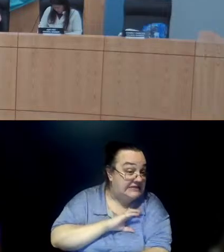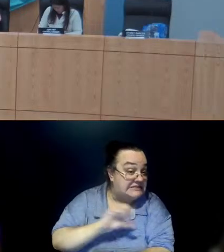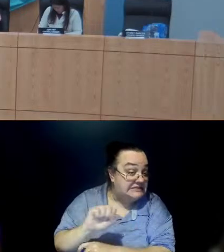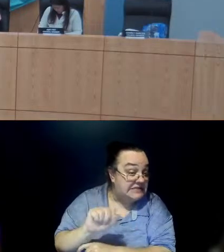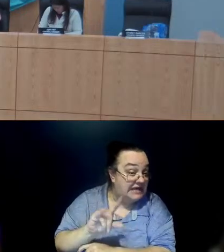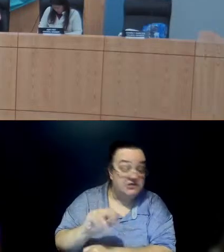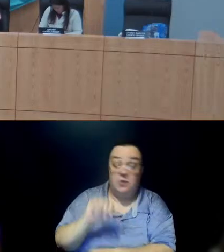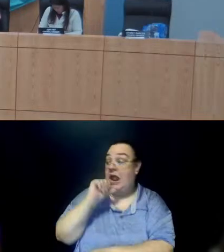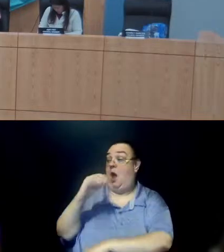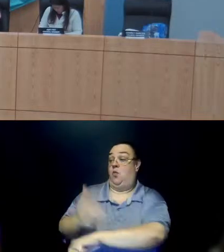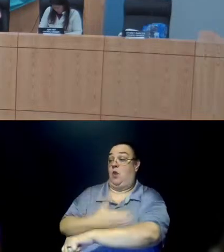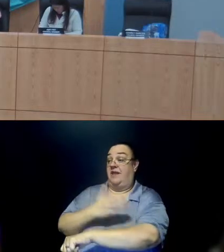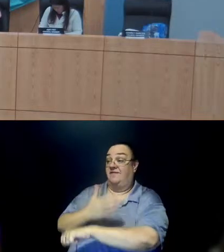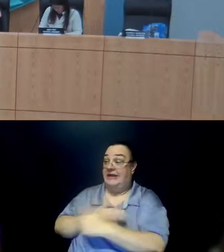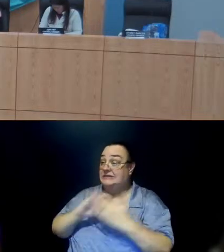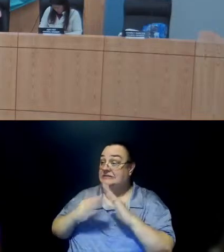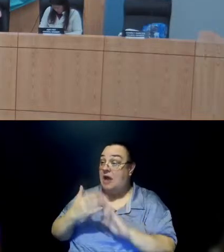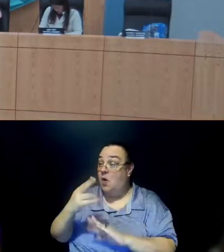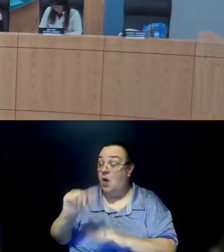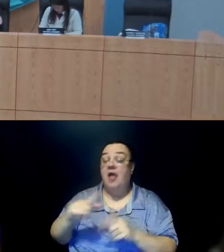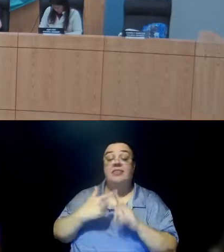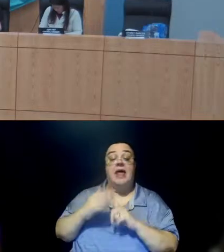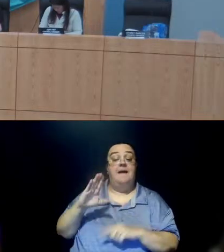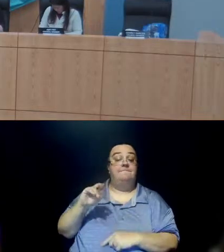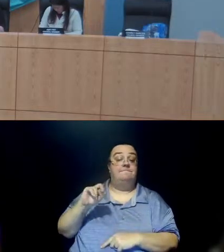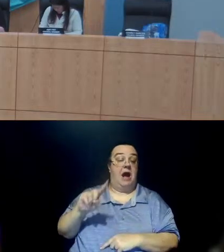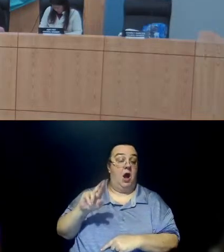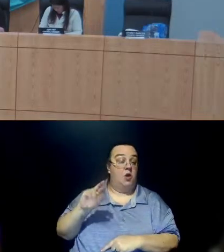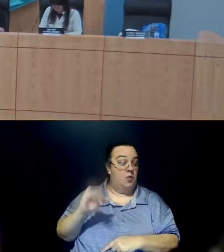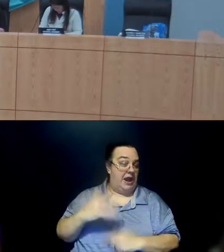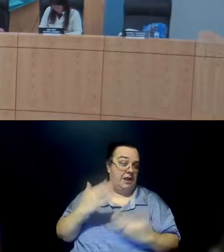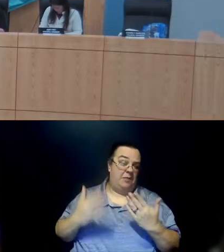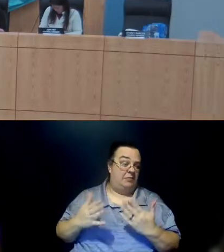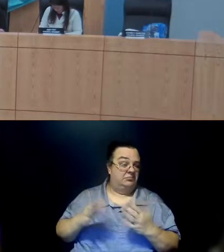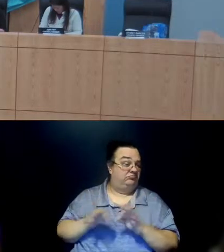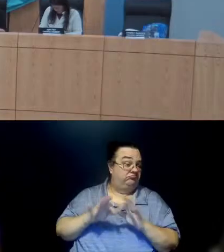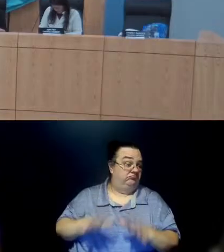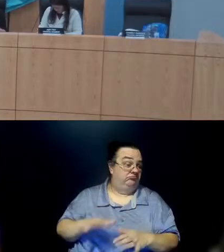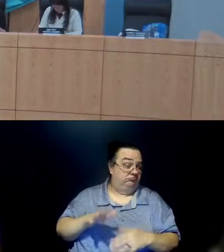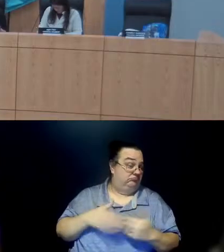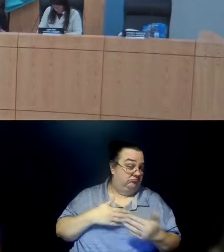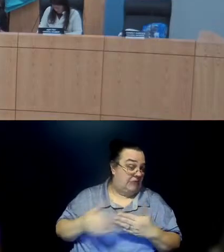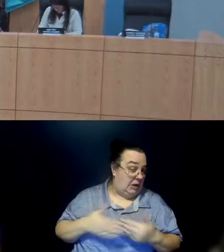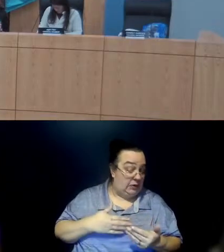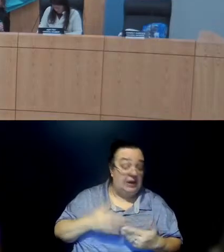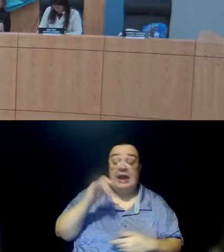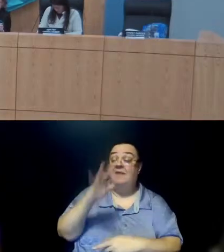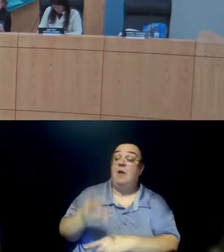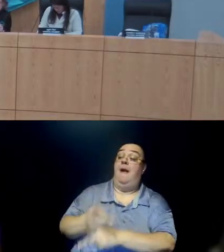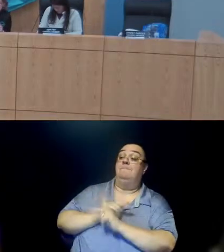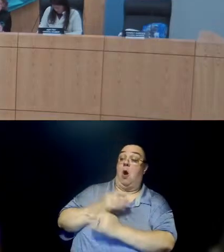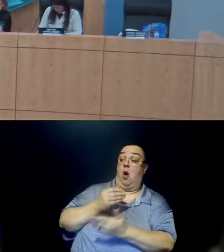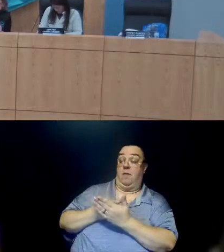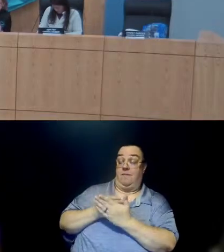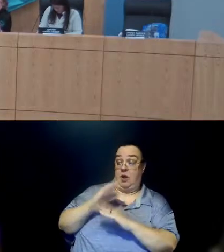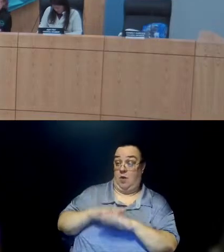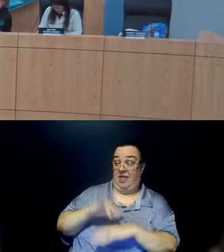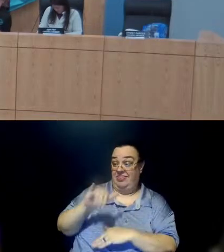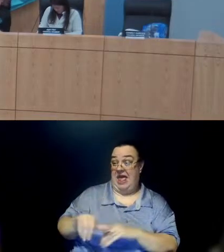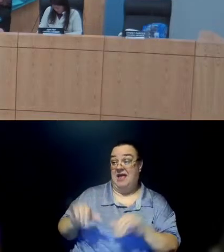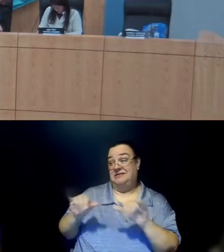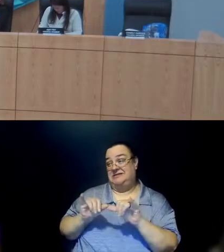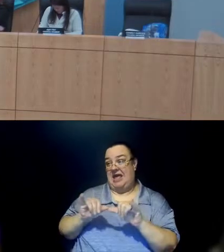town hall, then the bond rating probably doesn't really matter. And if we're going to borrow money on that scale, then it kind of